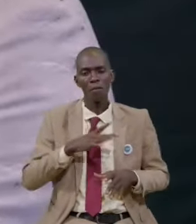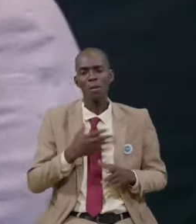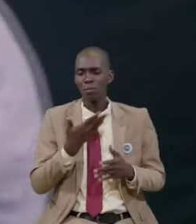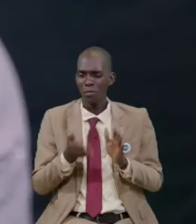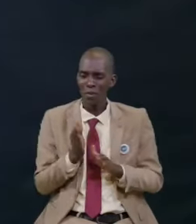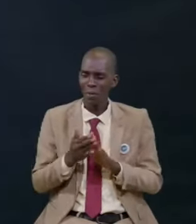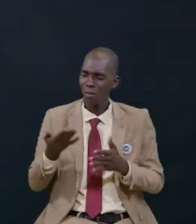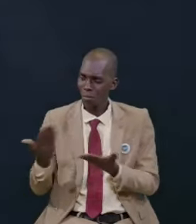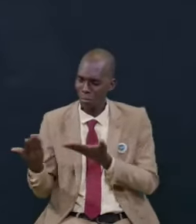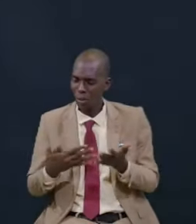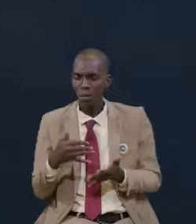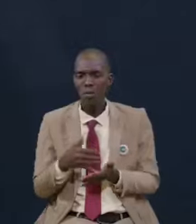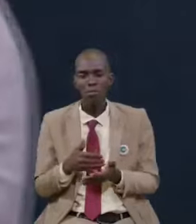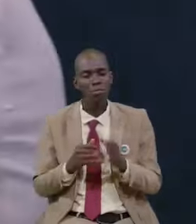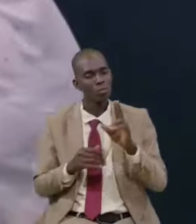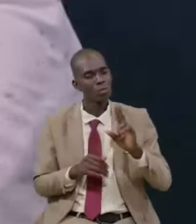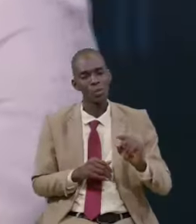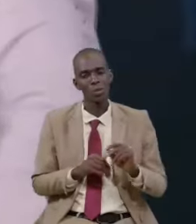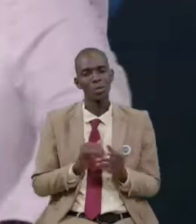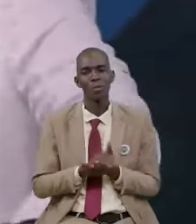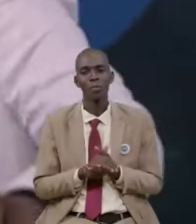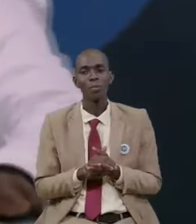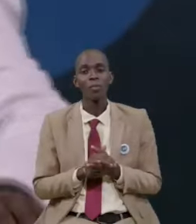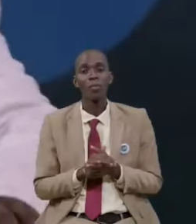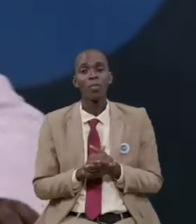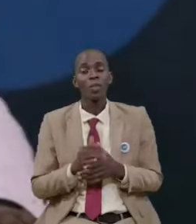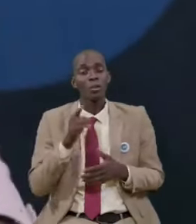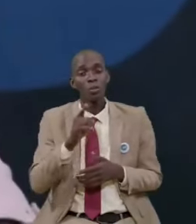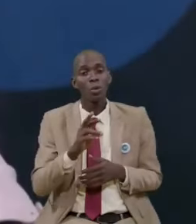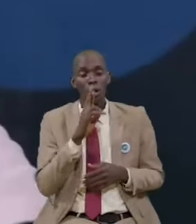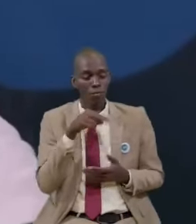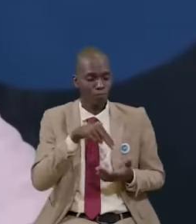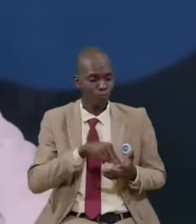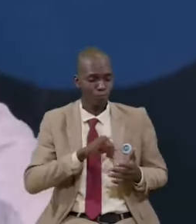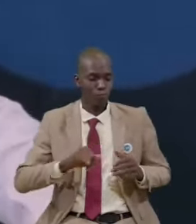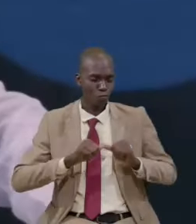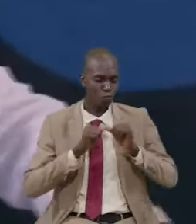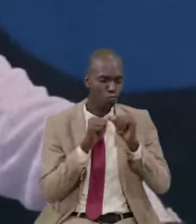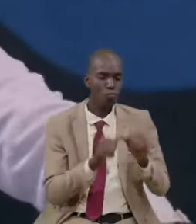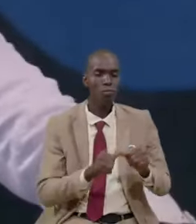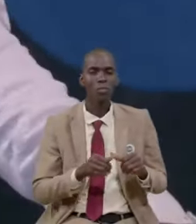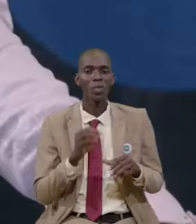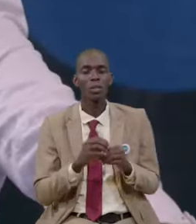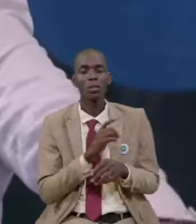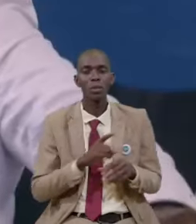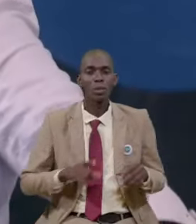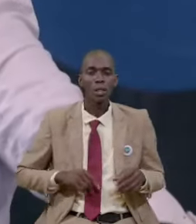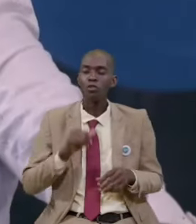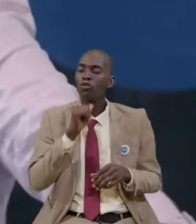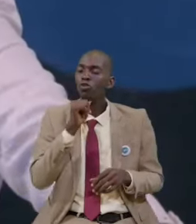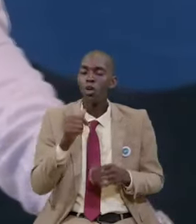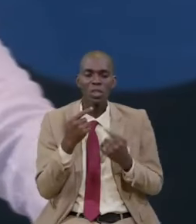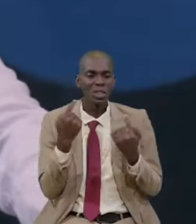by the Lord, he is steadfast in the Lord and is not sinning secretly. That's what the